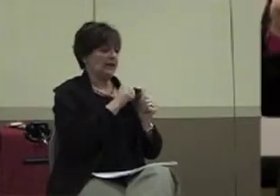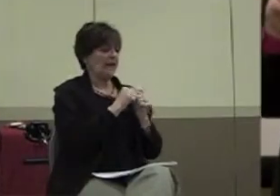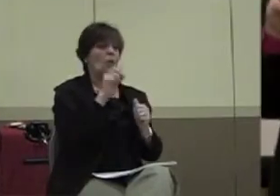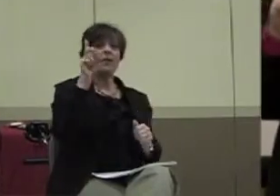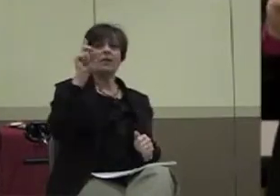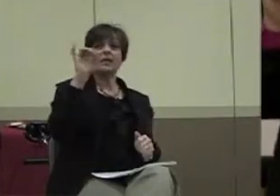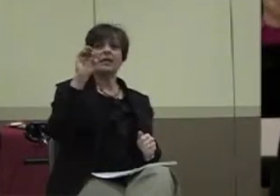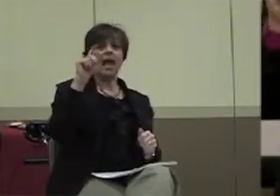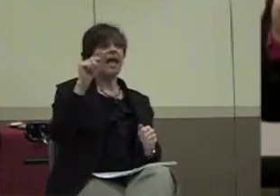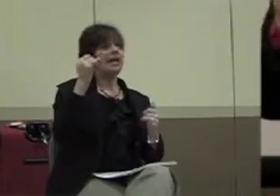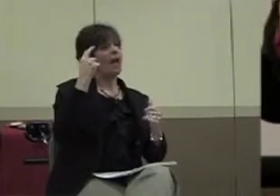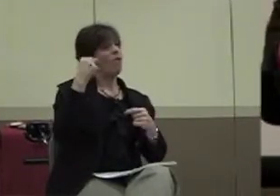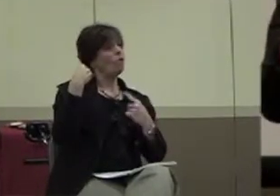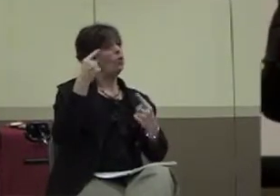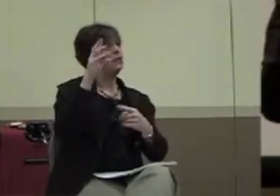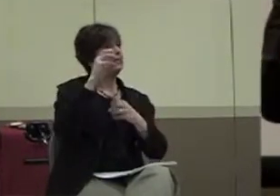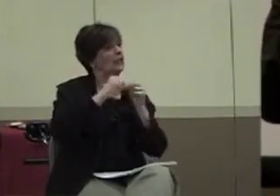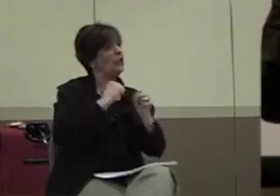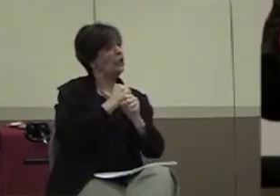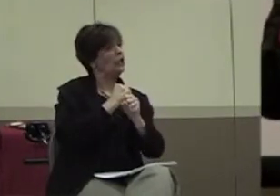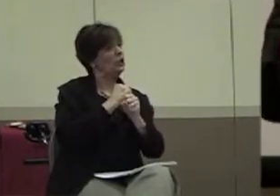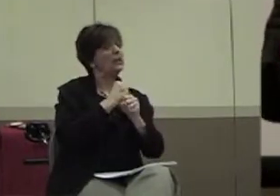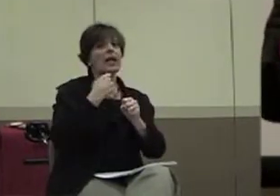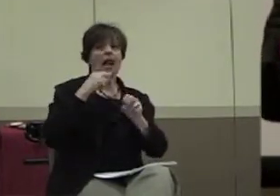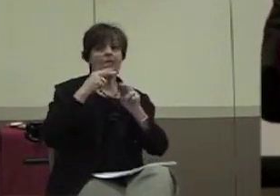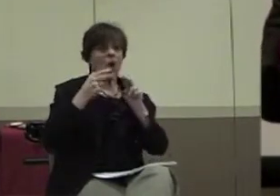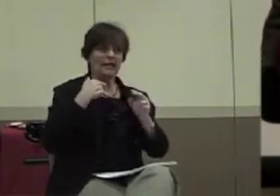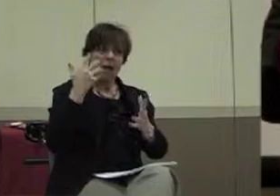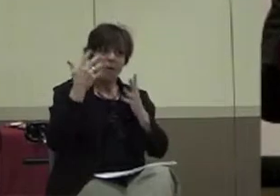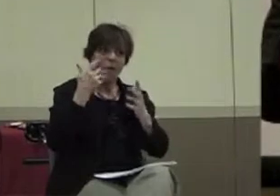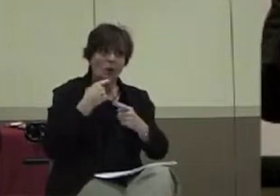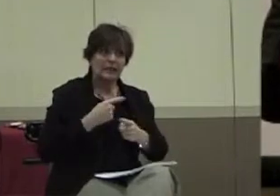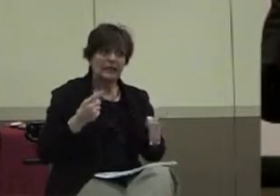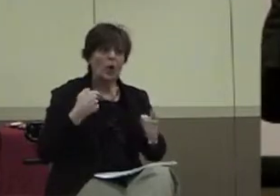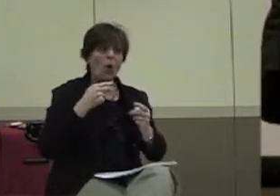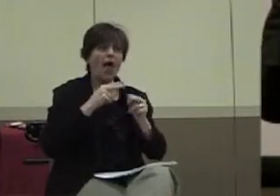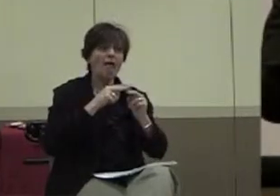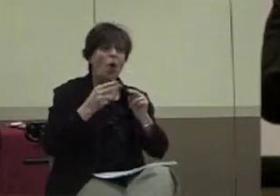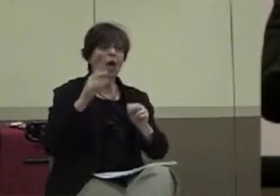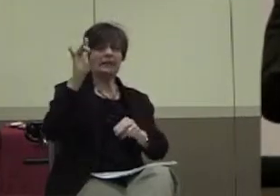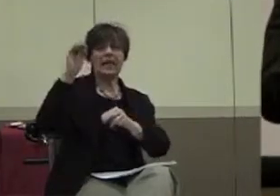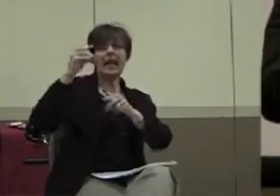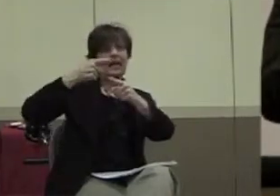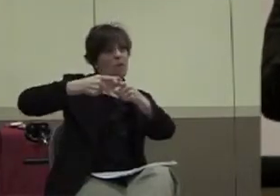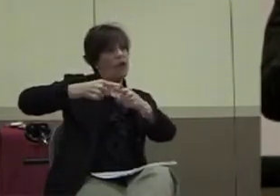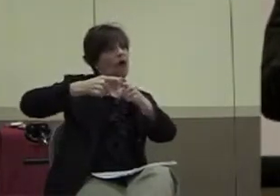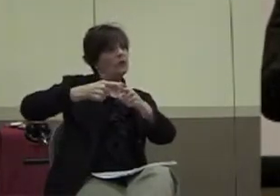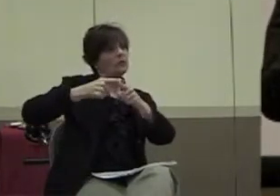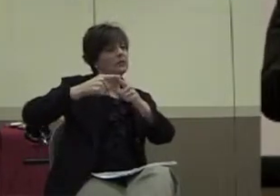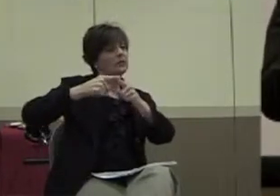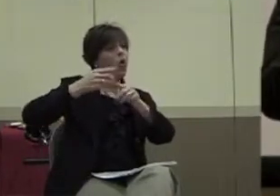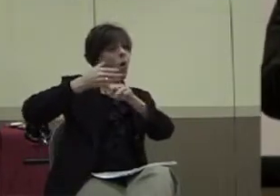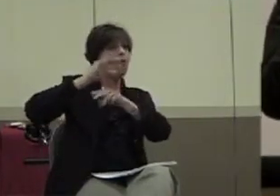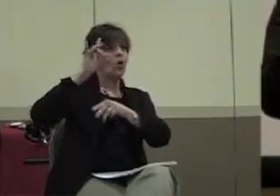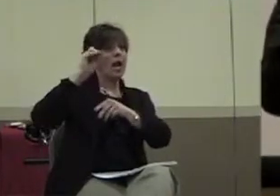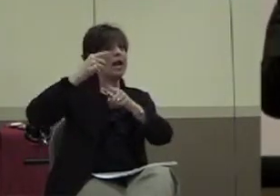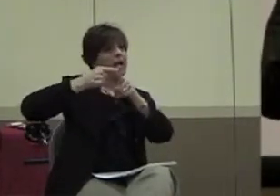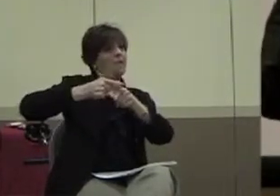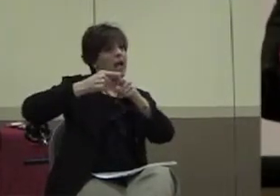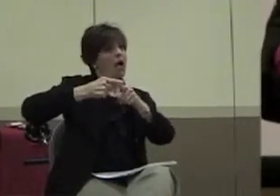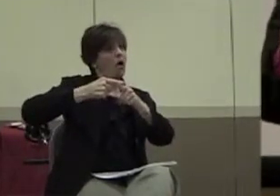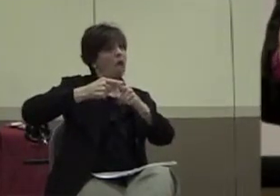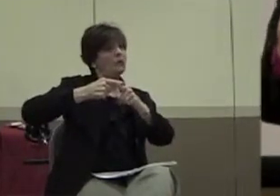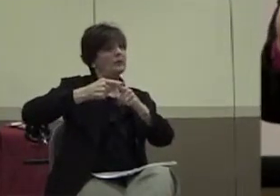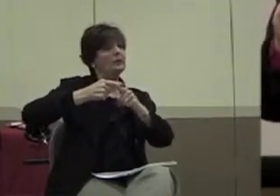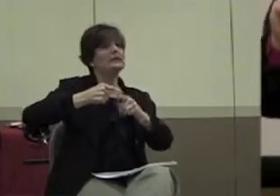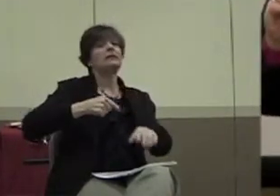6 years. I have lost, I'm embarrassed to tell you, I have lost 80 pounds, over 80 pounds. I still beep